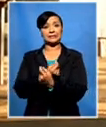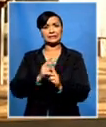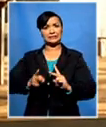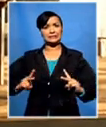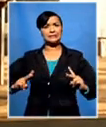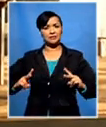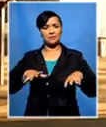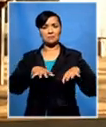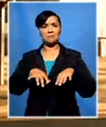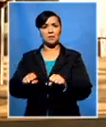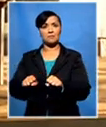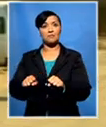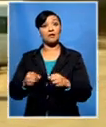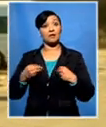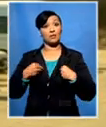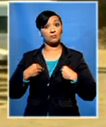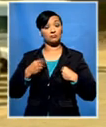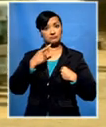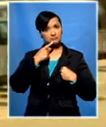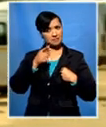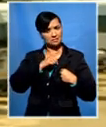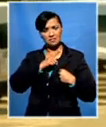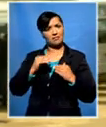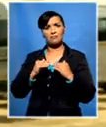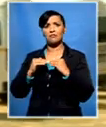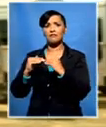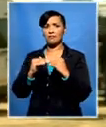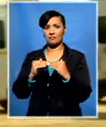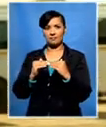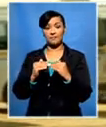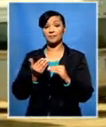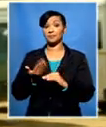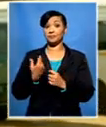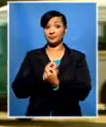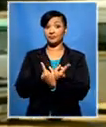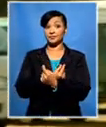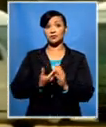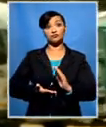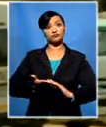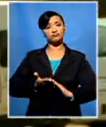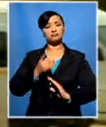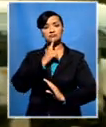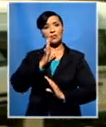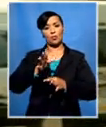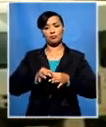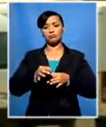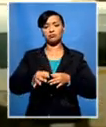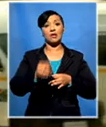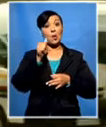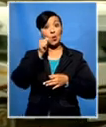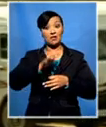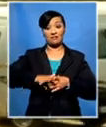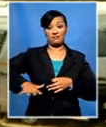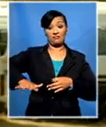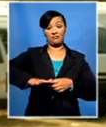various transgressions. Taxi bosses said they were being targeted unfairly. Earlier, taxi operators threatened to extend the shutdown to the